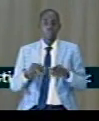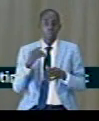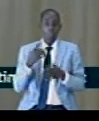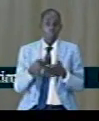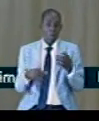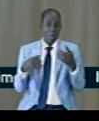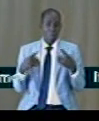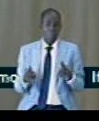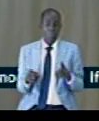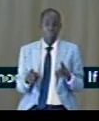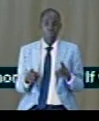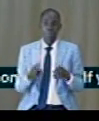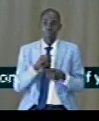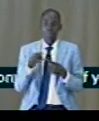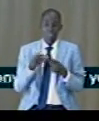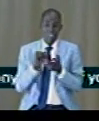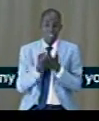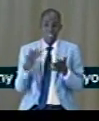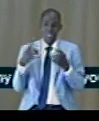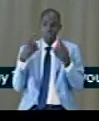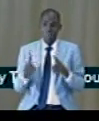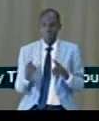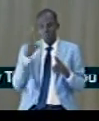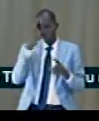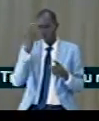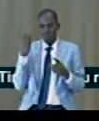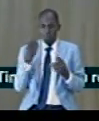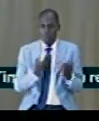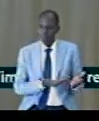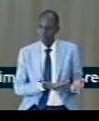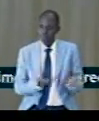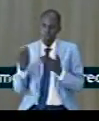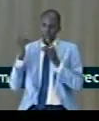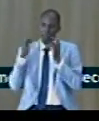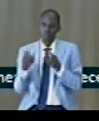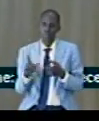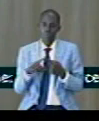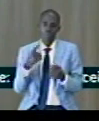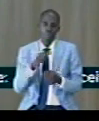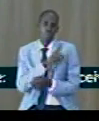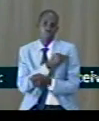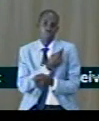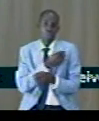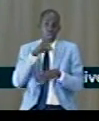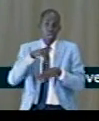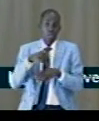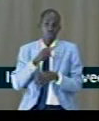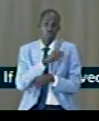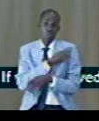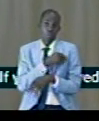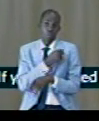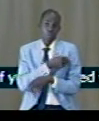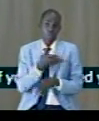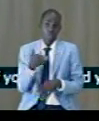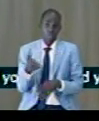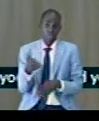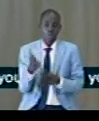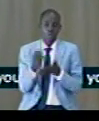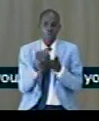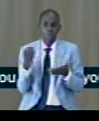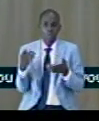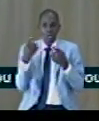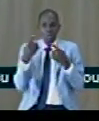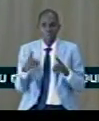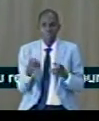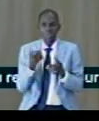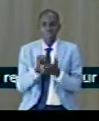was rushed to the hospital. So in the hospital, when I was admitted, something happened that my